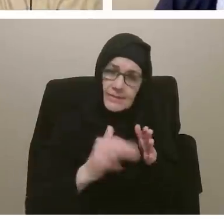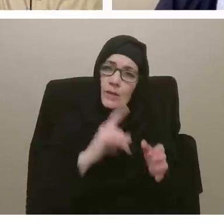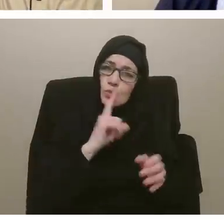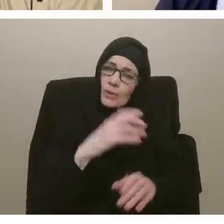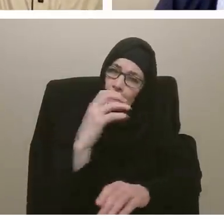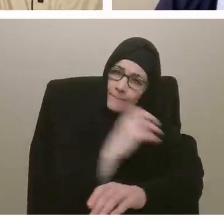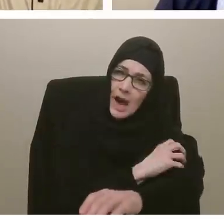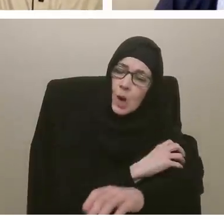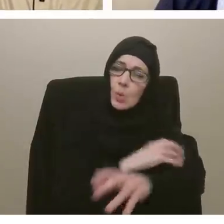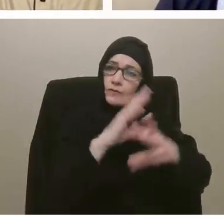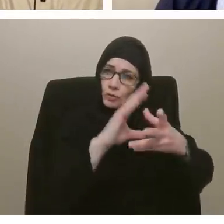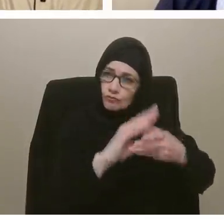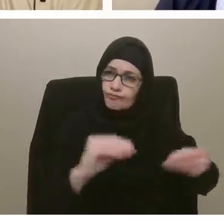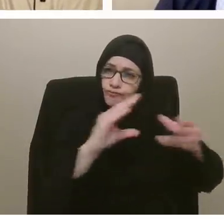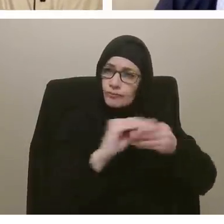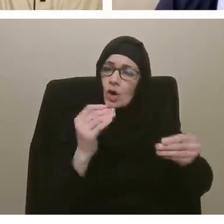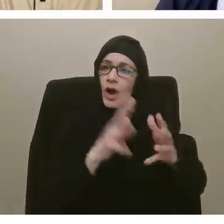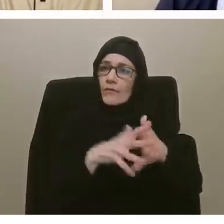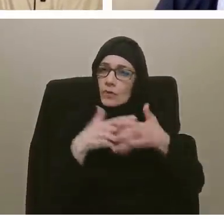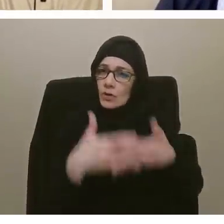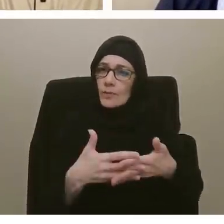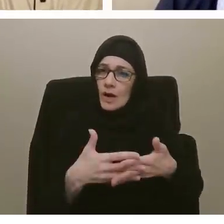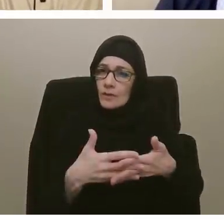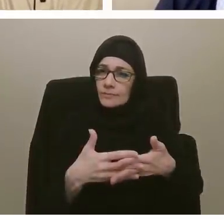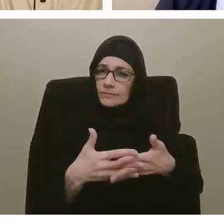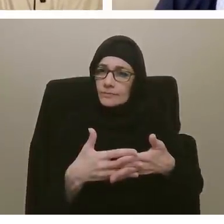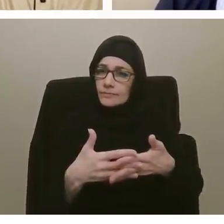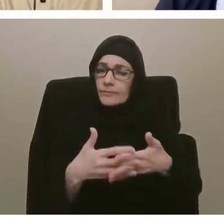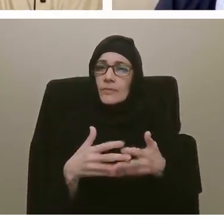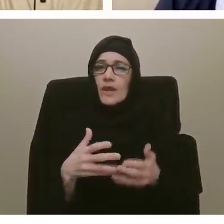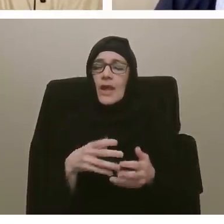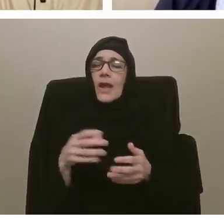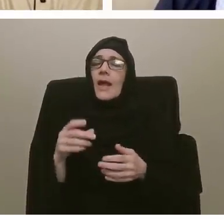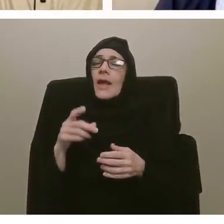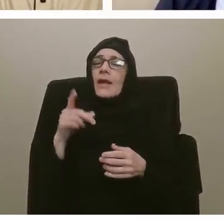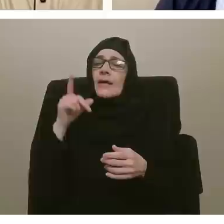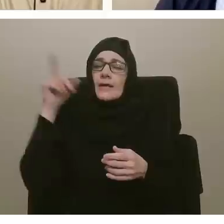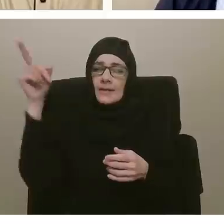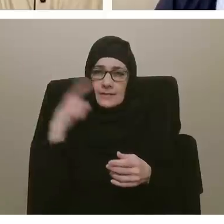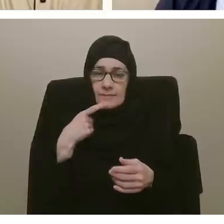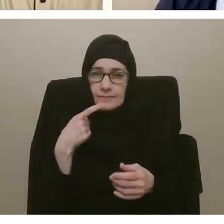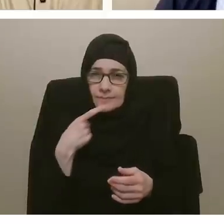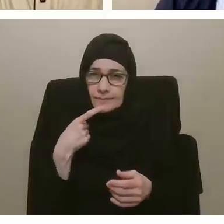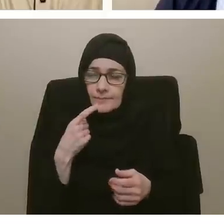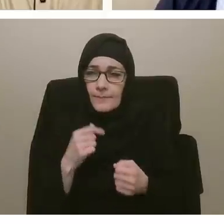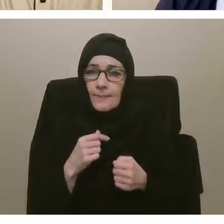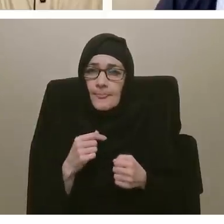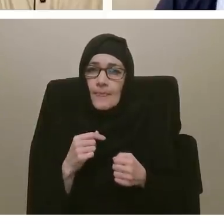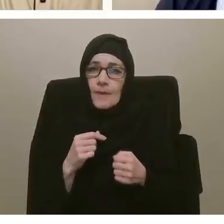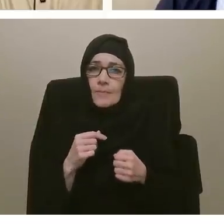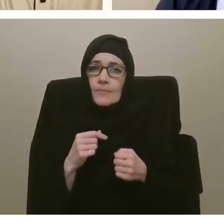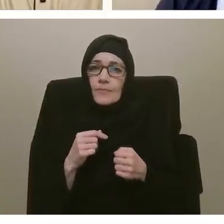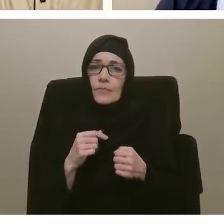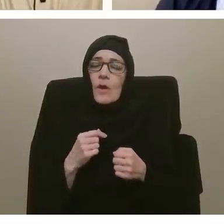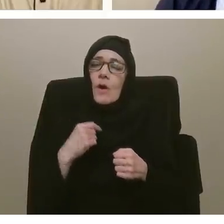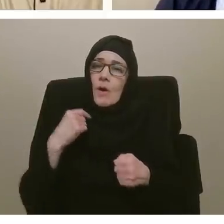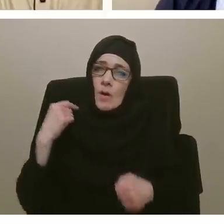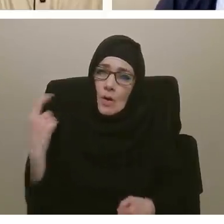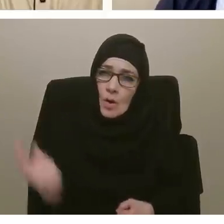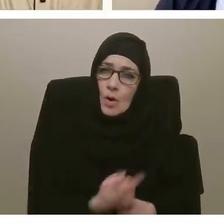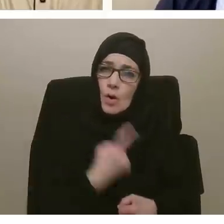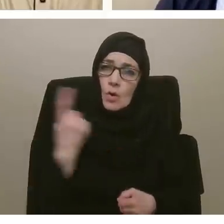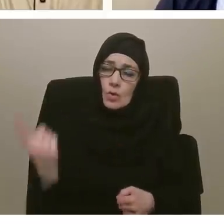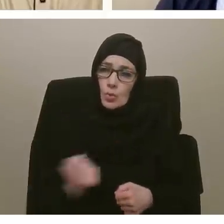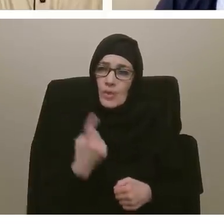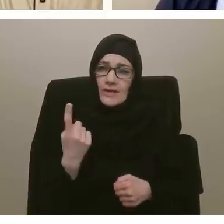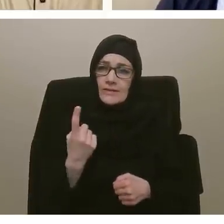narrative of the Qur'an with all of its machinations. And he ends off by telling us, always